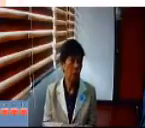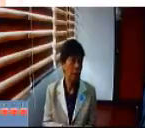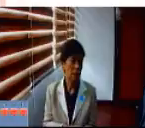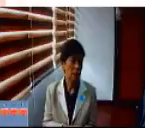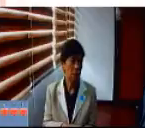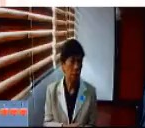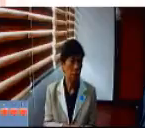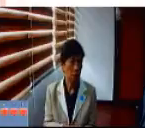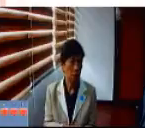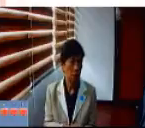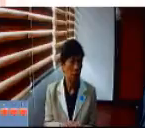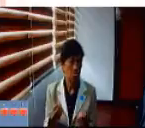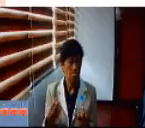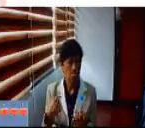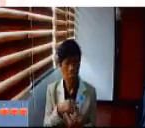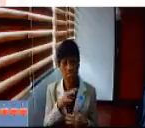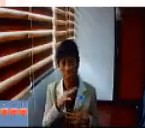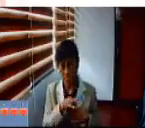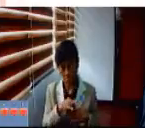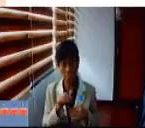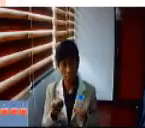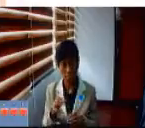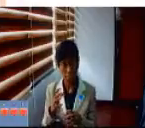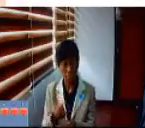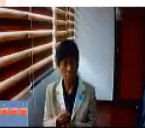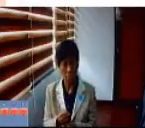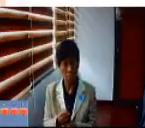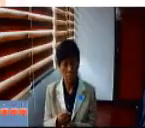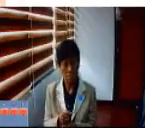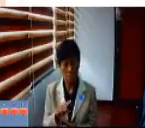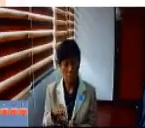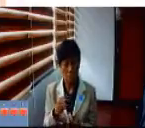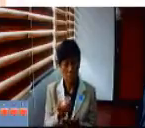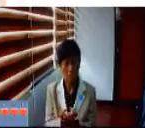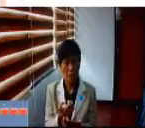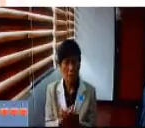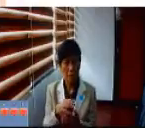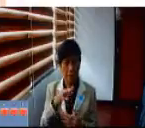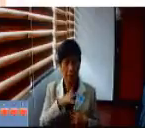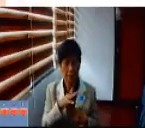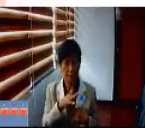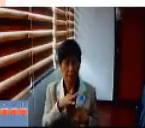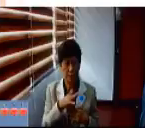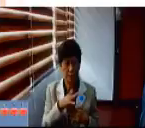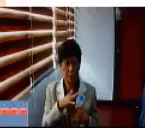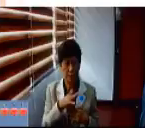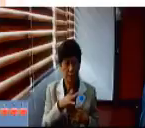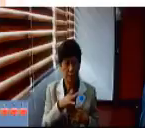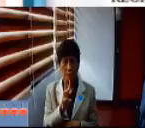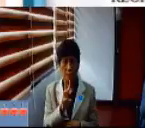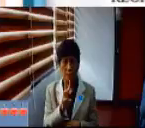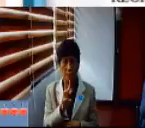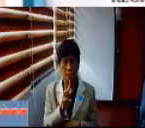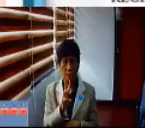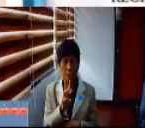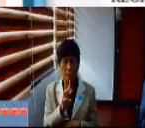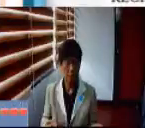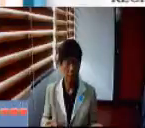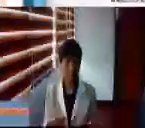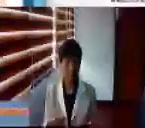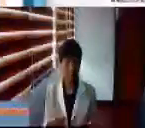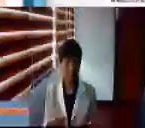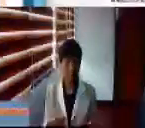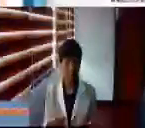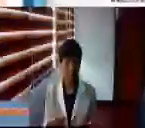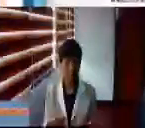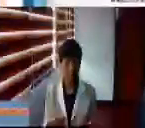marami po tayong benefit na makukuha in terms of economic benefit from our marine resources. Next. And as